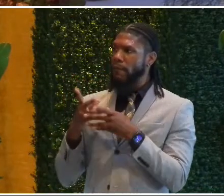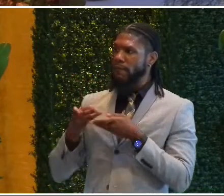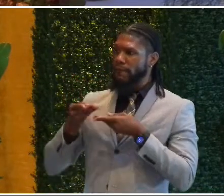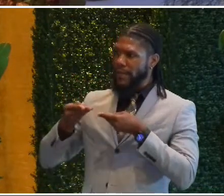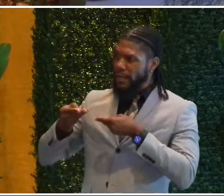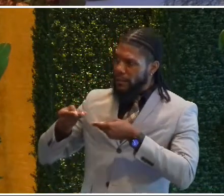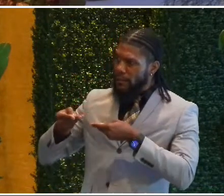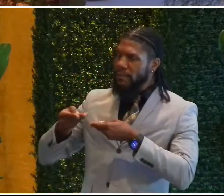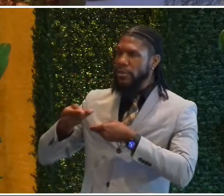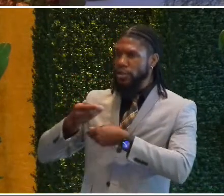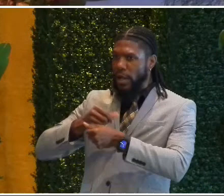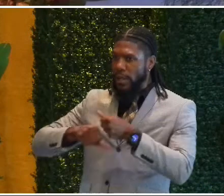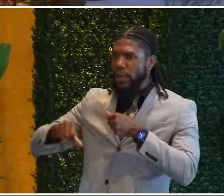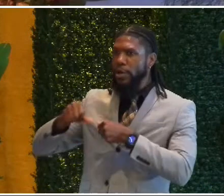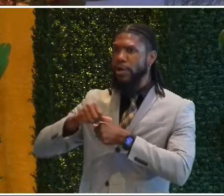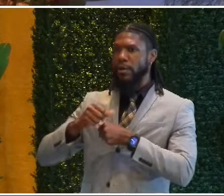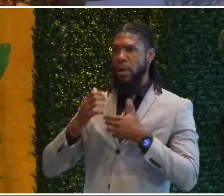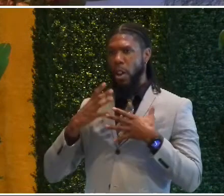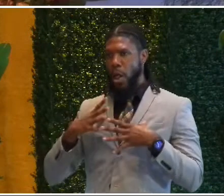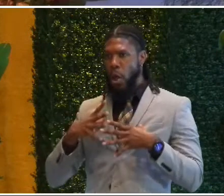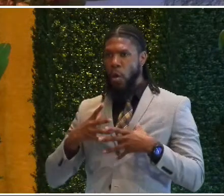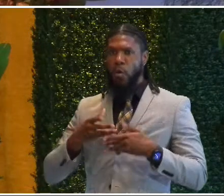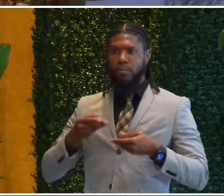care for each other.